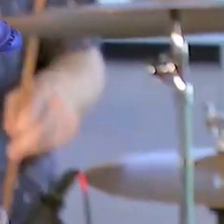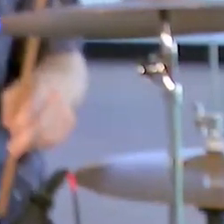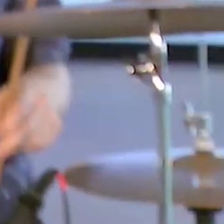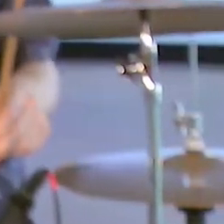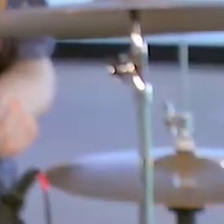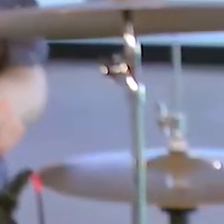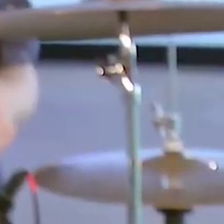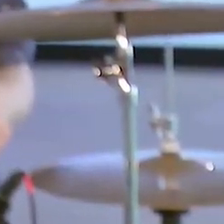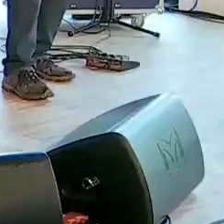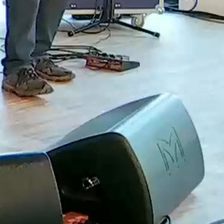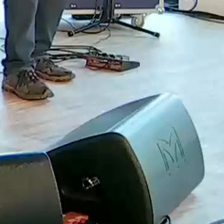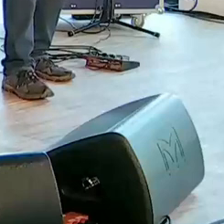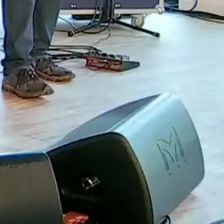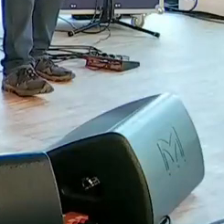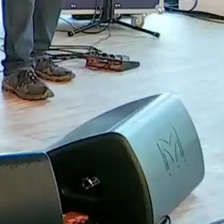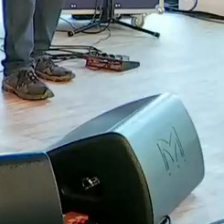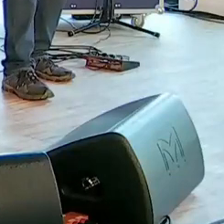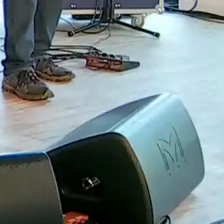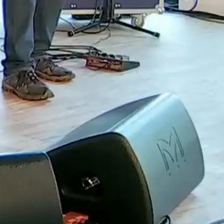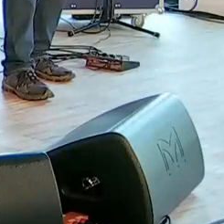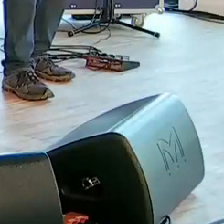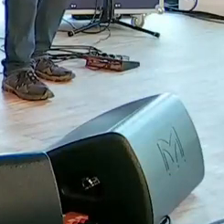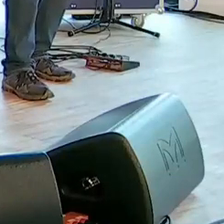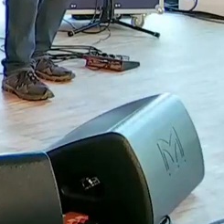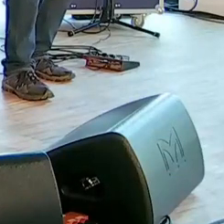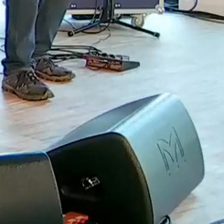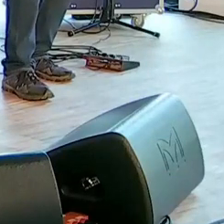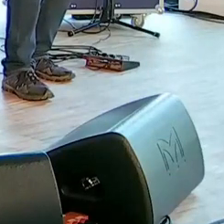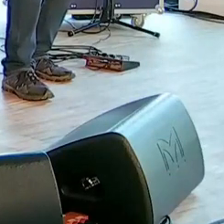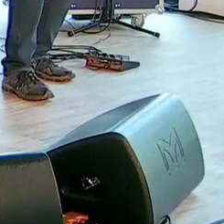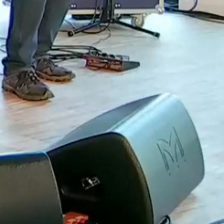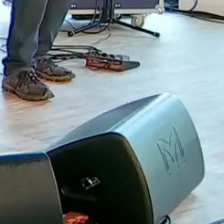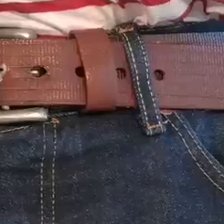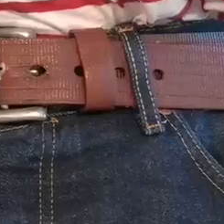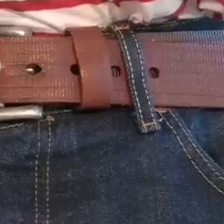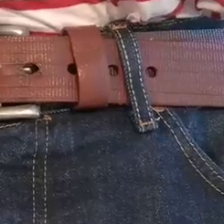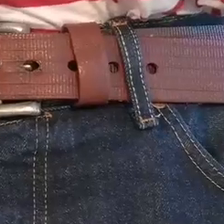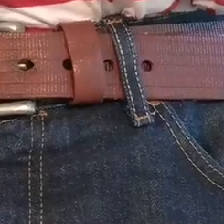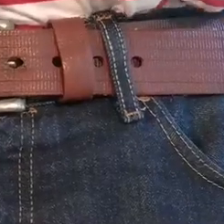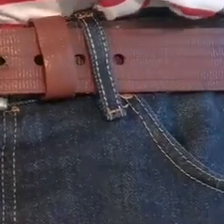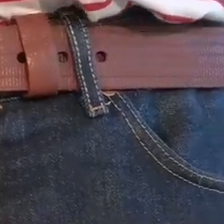how to unfold your love.